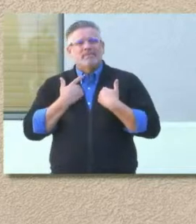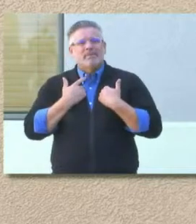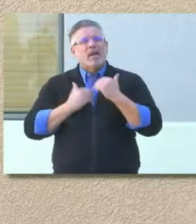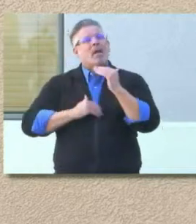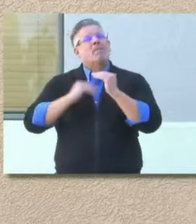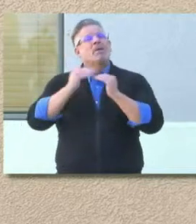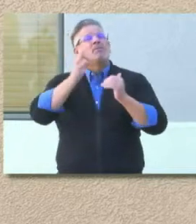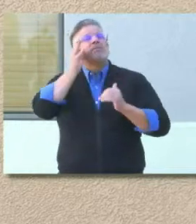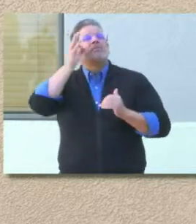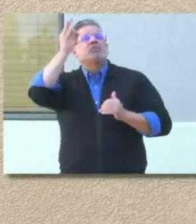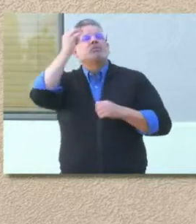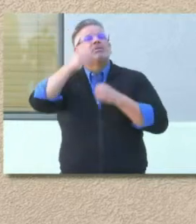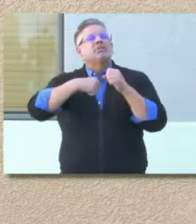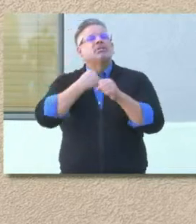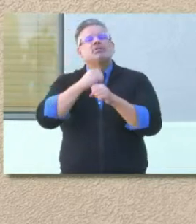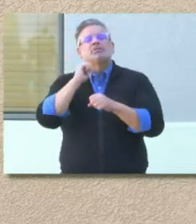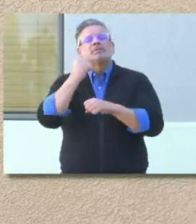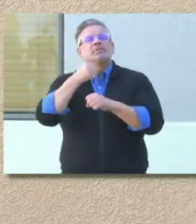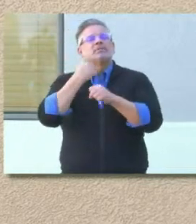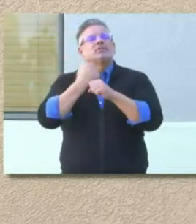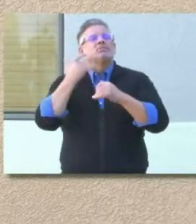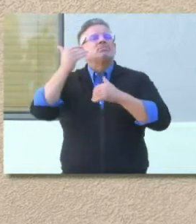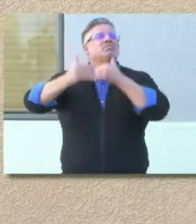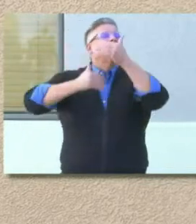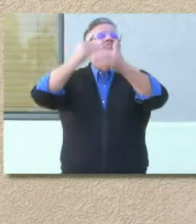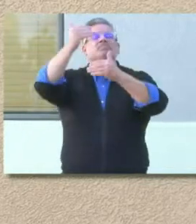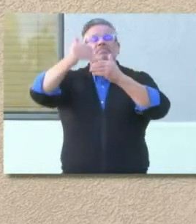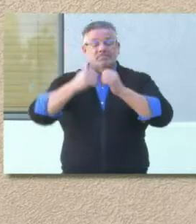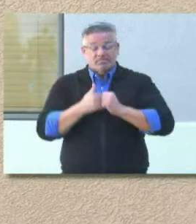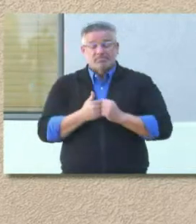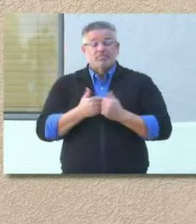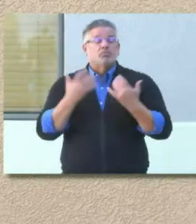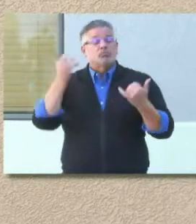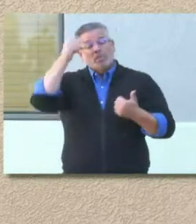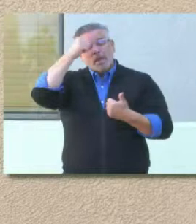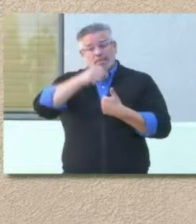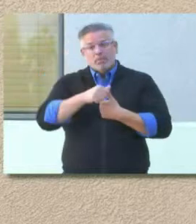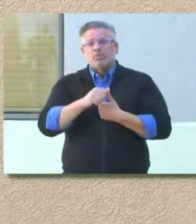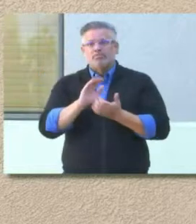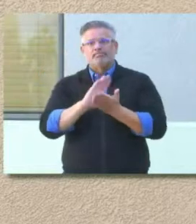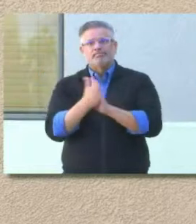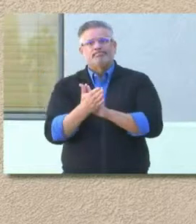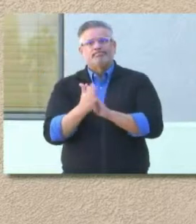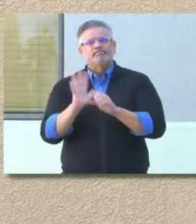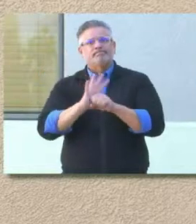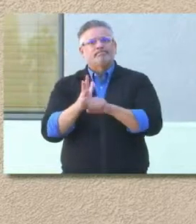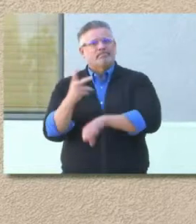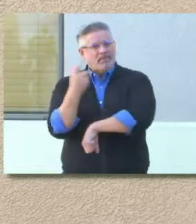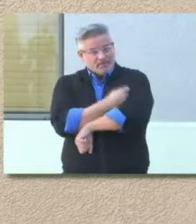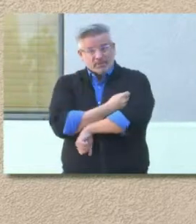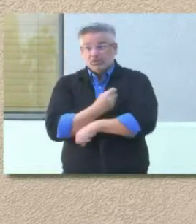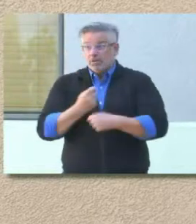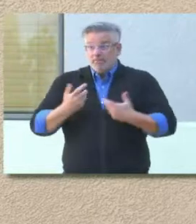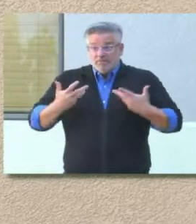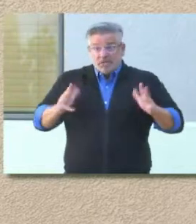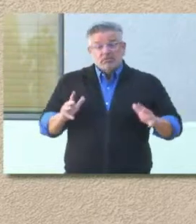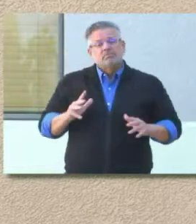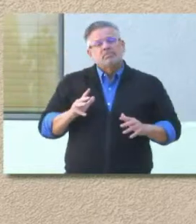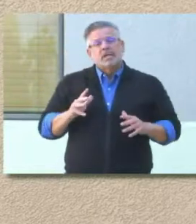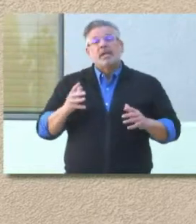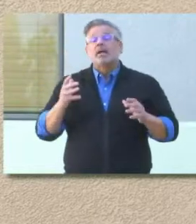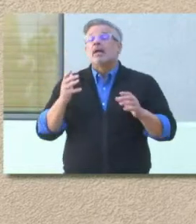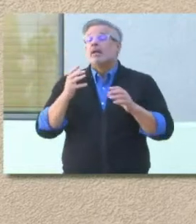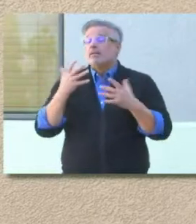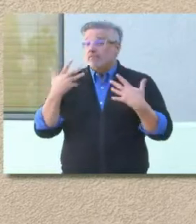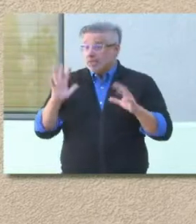in the years and decades to come. But again, remember the bottom line, get vaccinated, and if you're vaccinated, get the